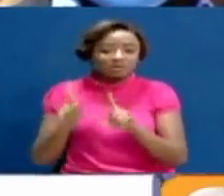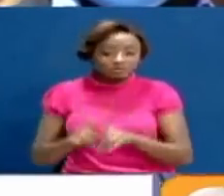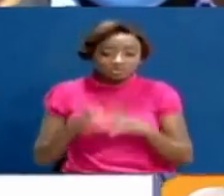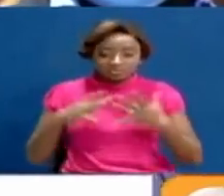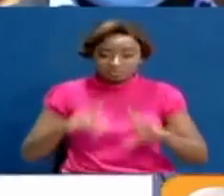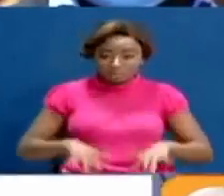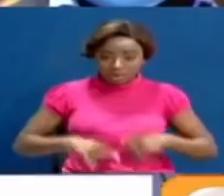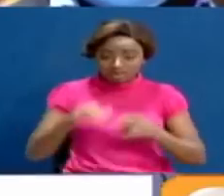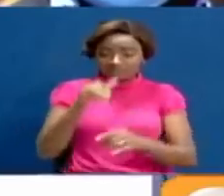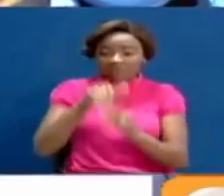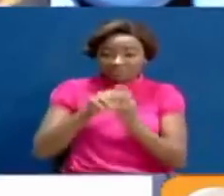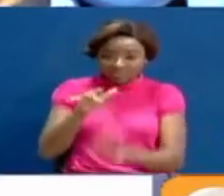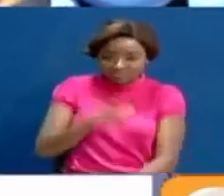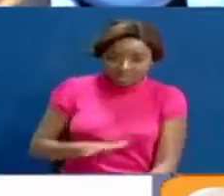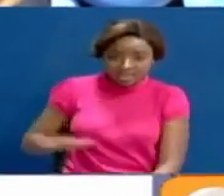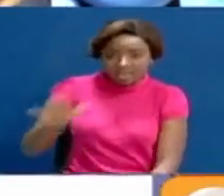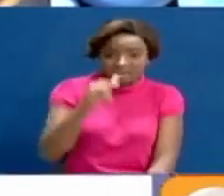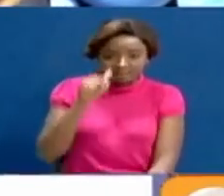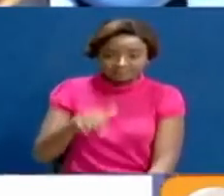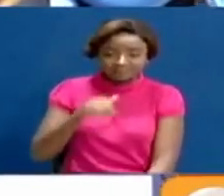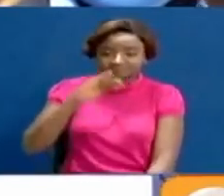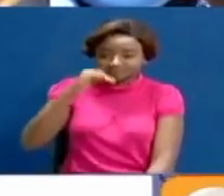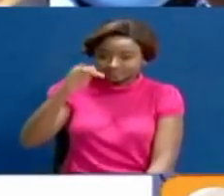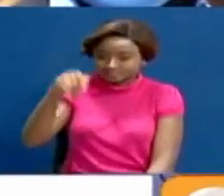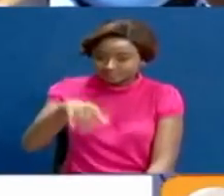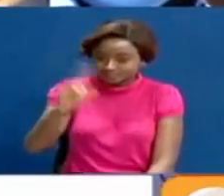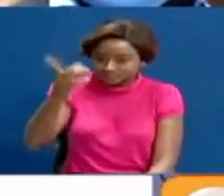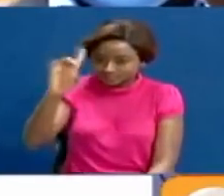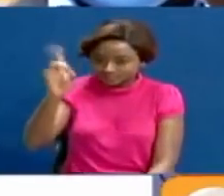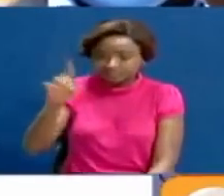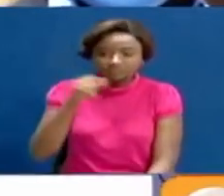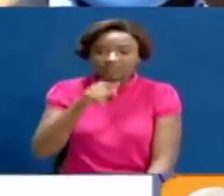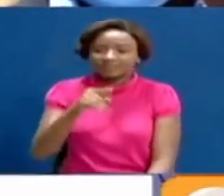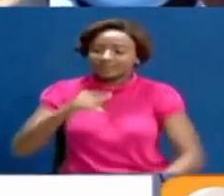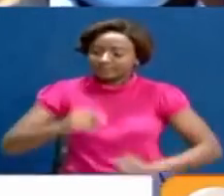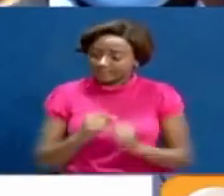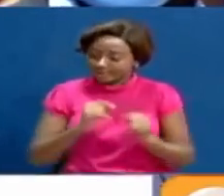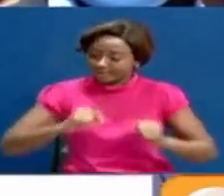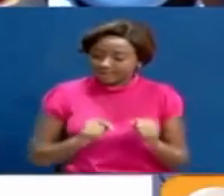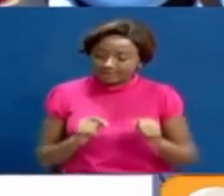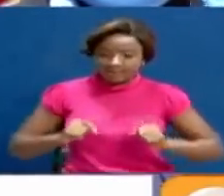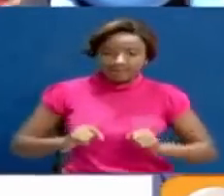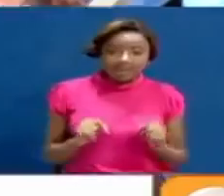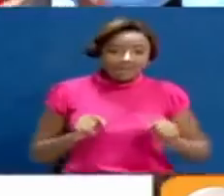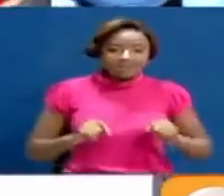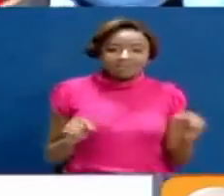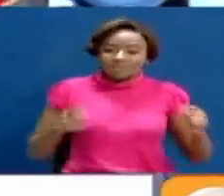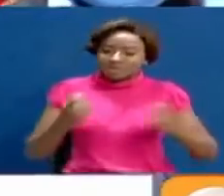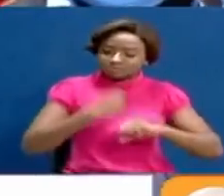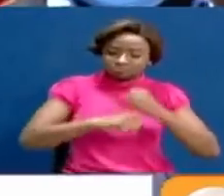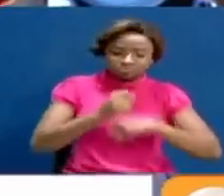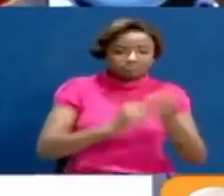here in our city, they are happy and they are doing